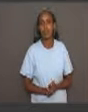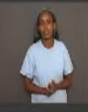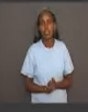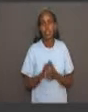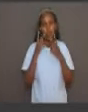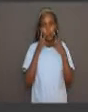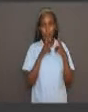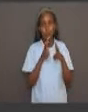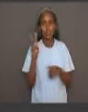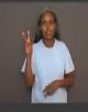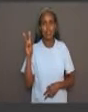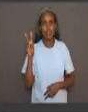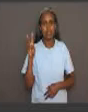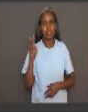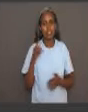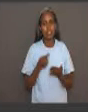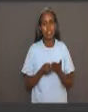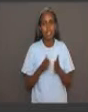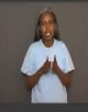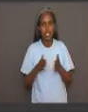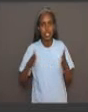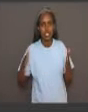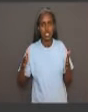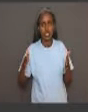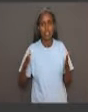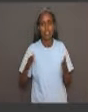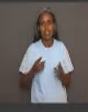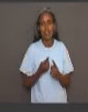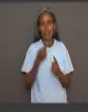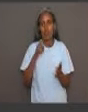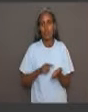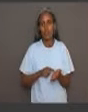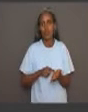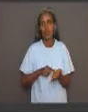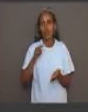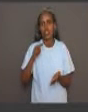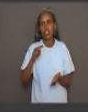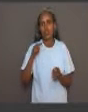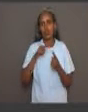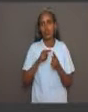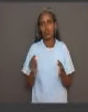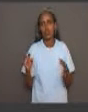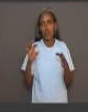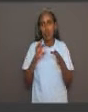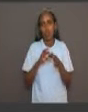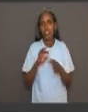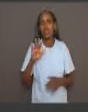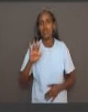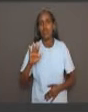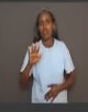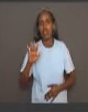As you can see, it extends from the origin to coordinates